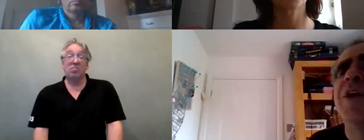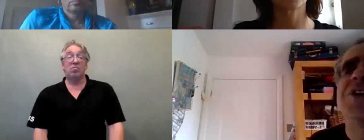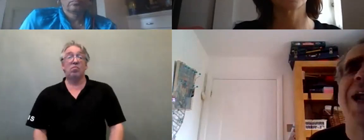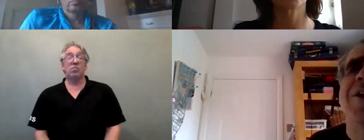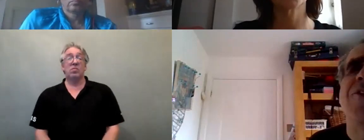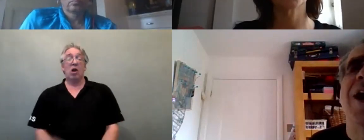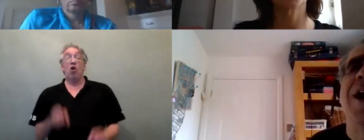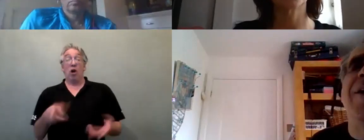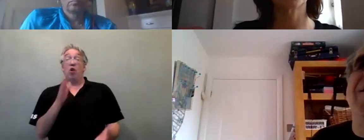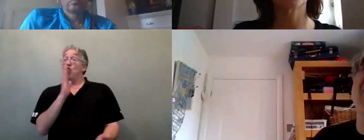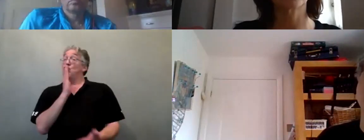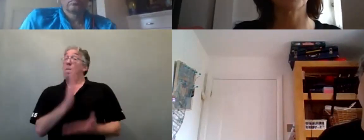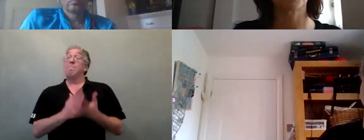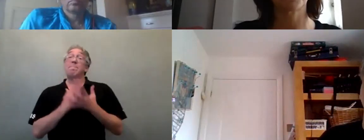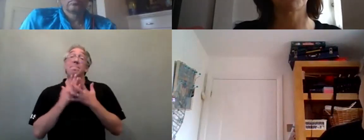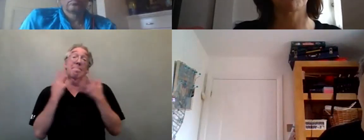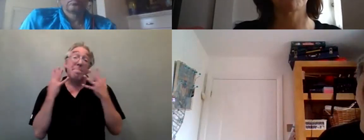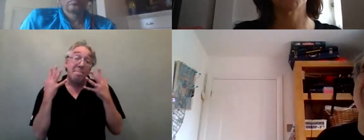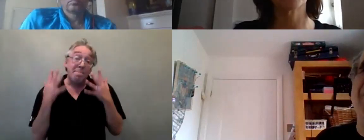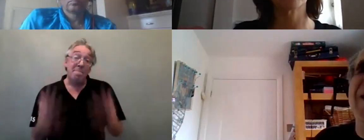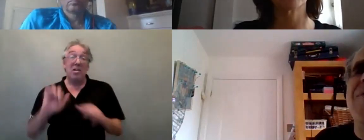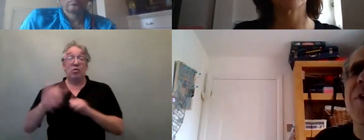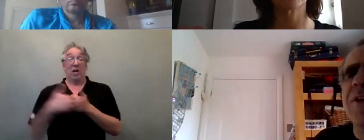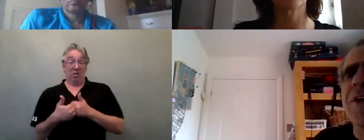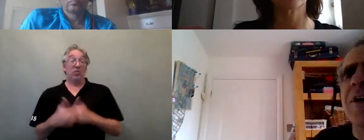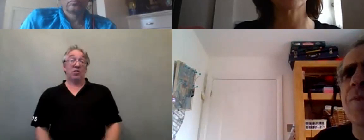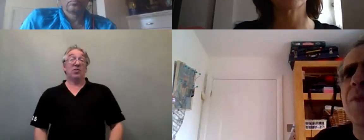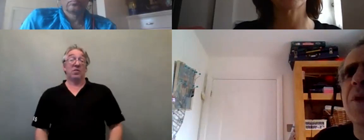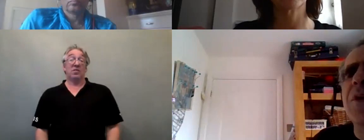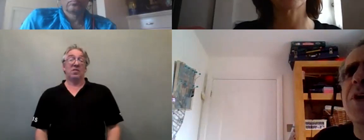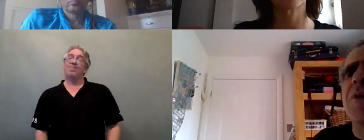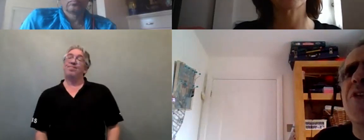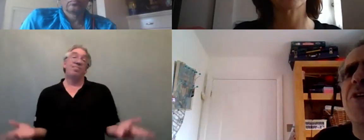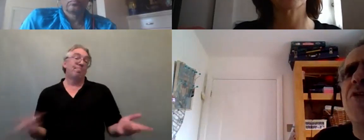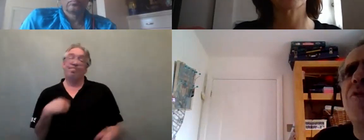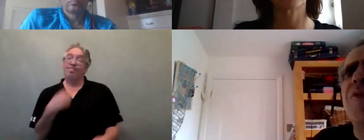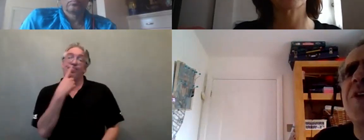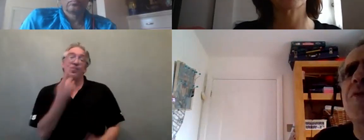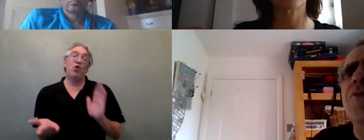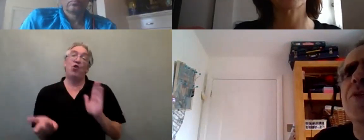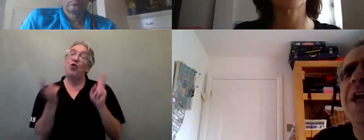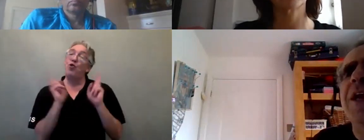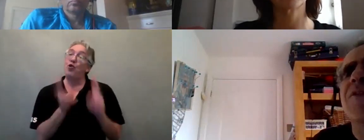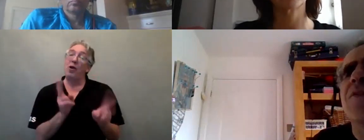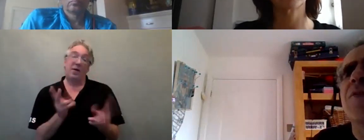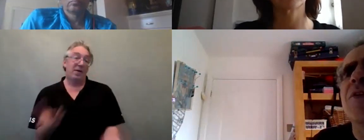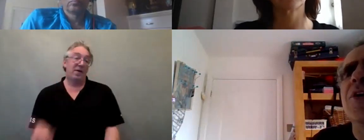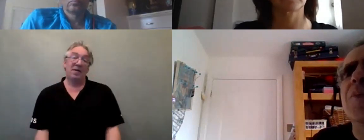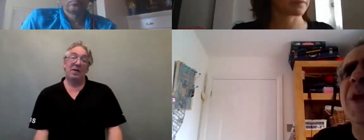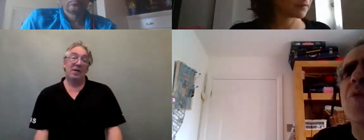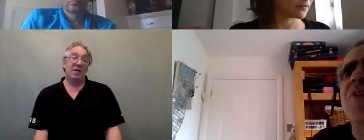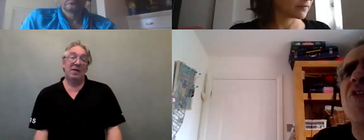it's a real challenge. Again, I believe that there is a critical need